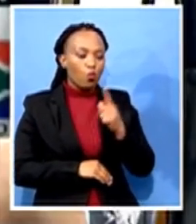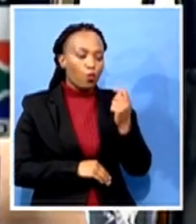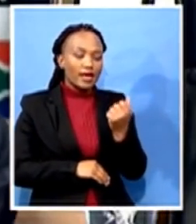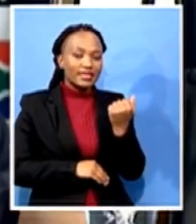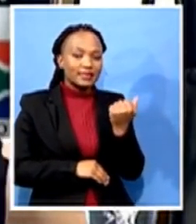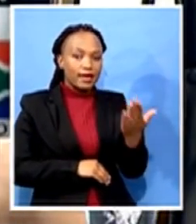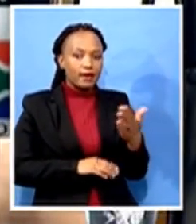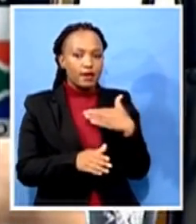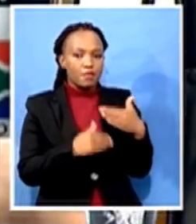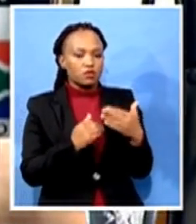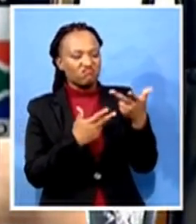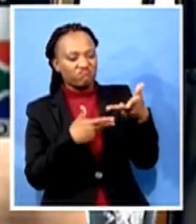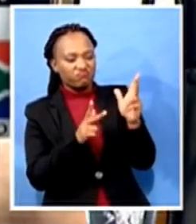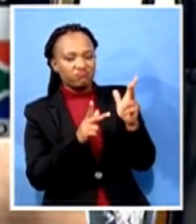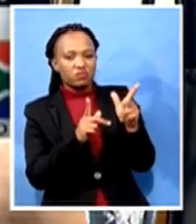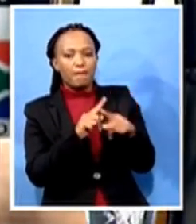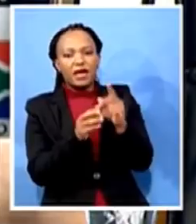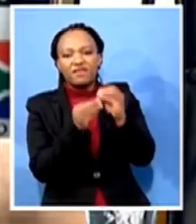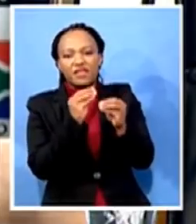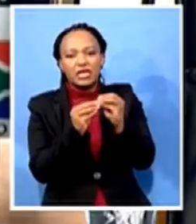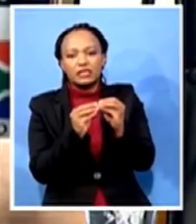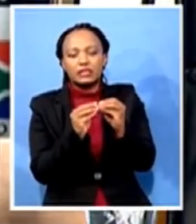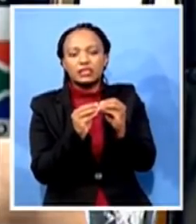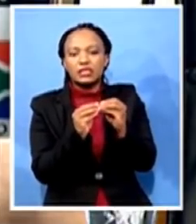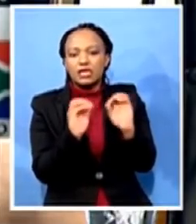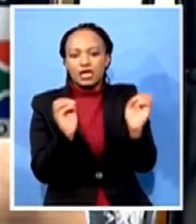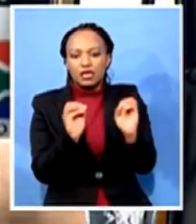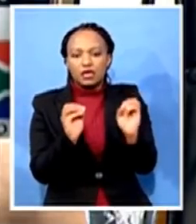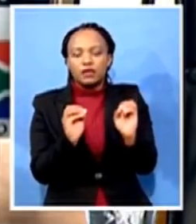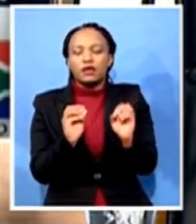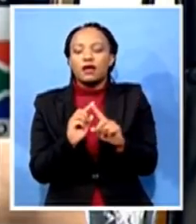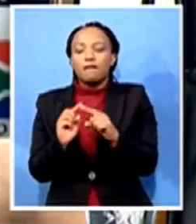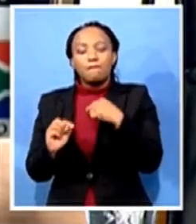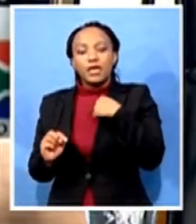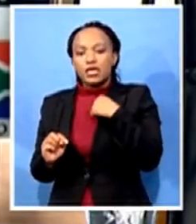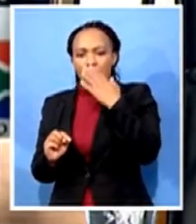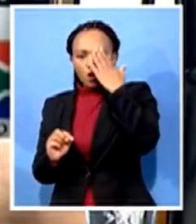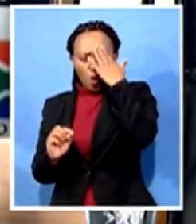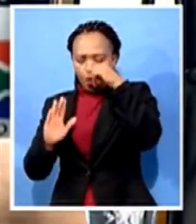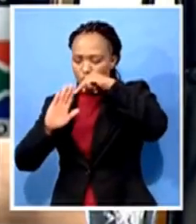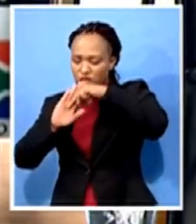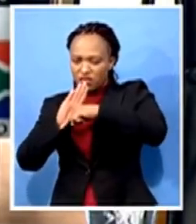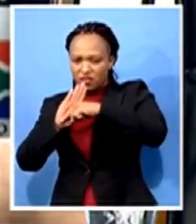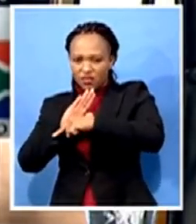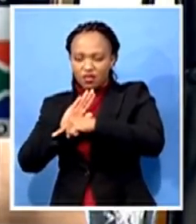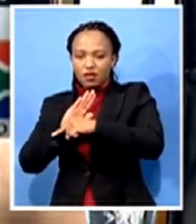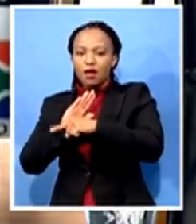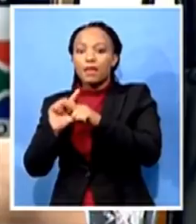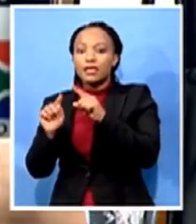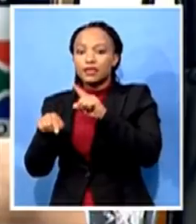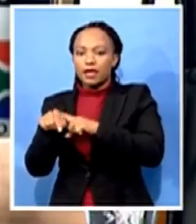I may not know the details, Chair, but when I asked what is going to be the